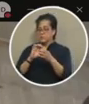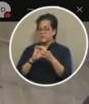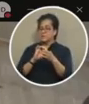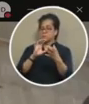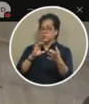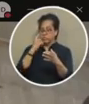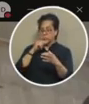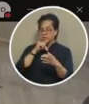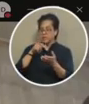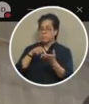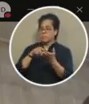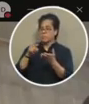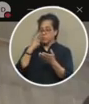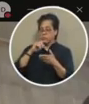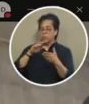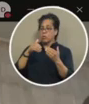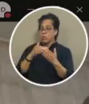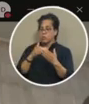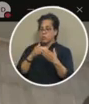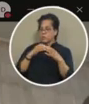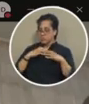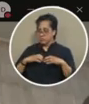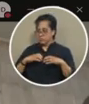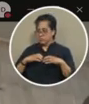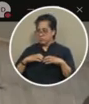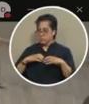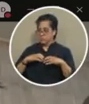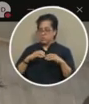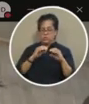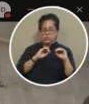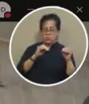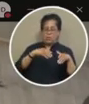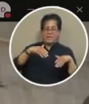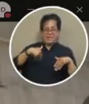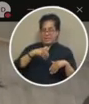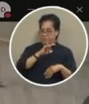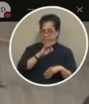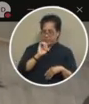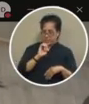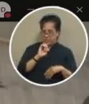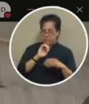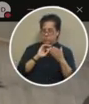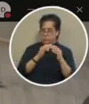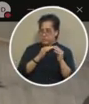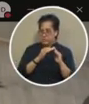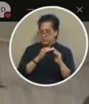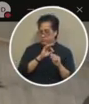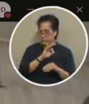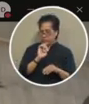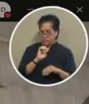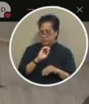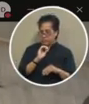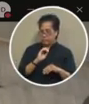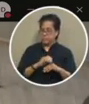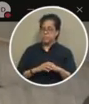for non-payment for all customers. There will be no late fees for delinquent residential fees.